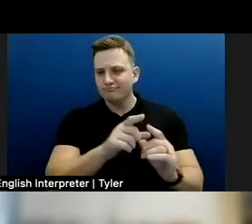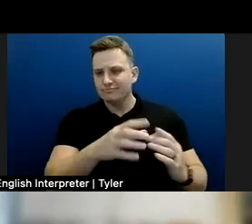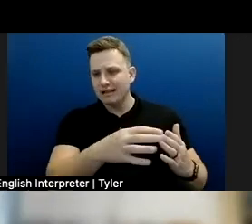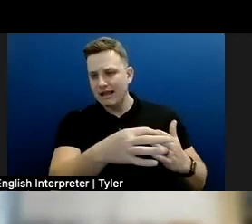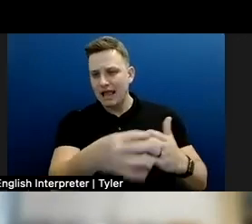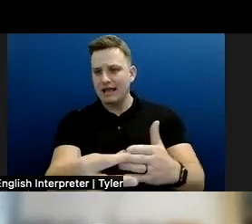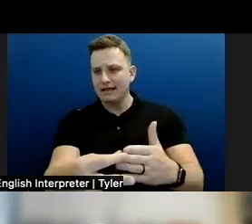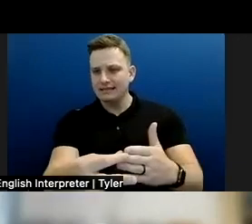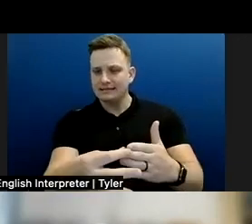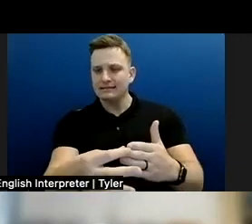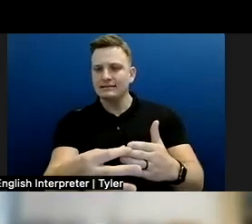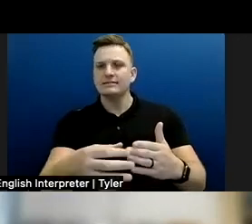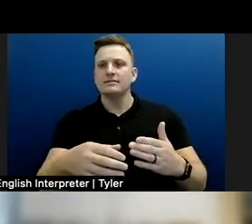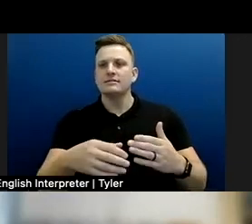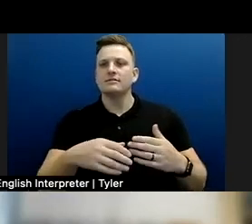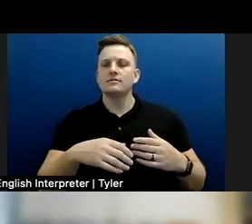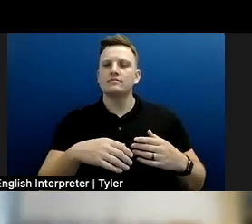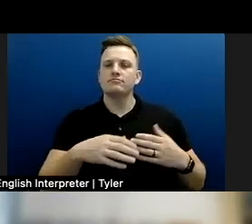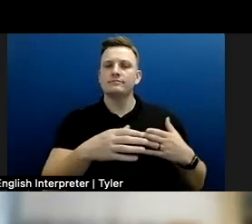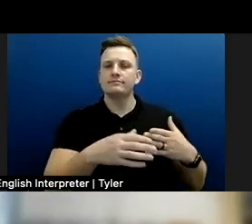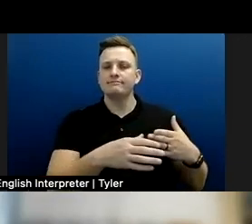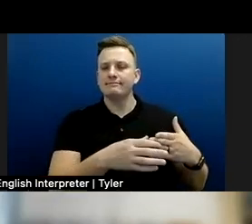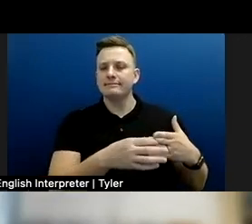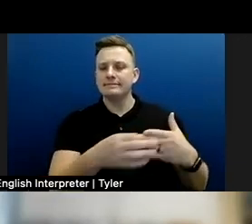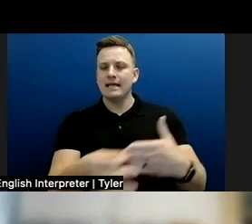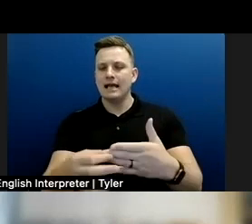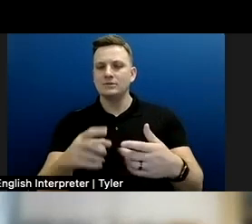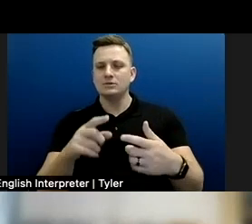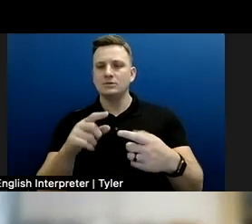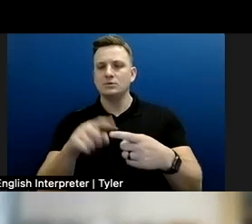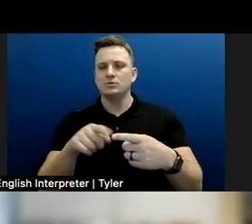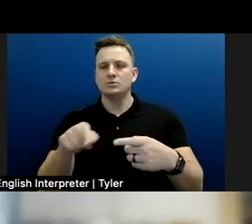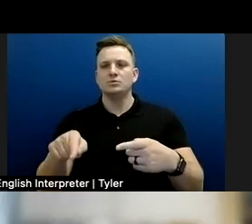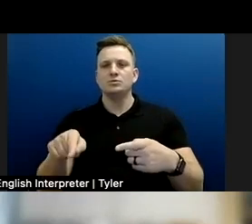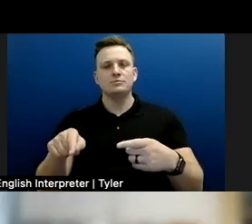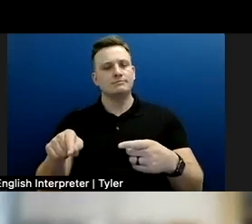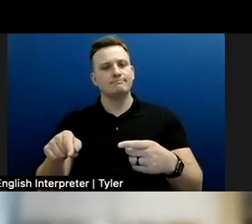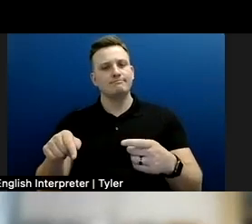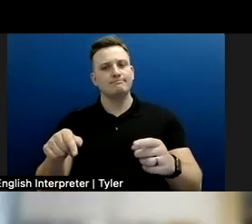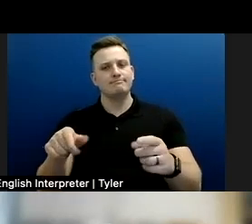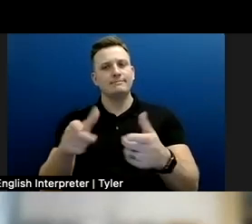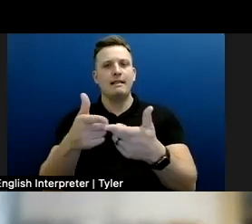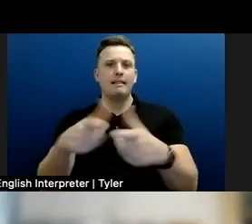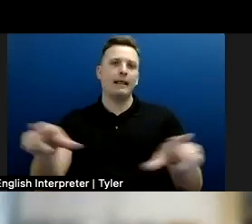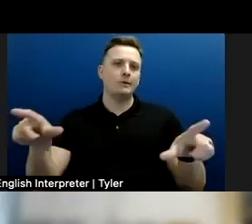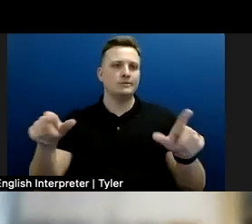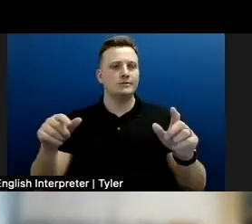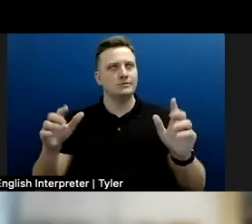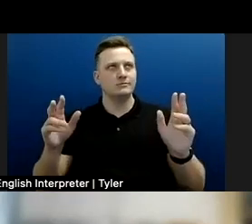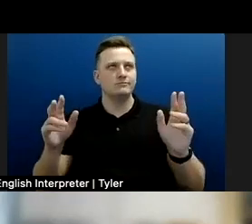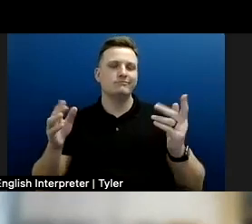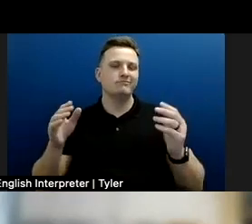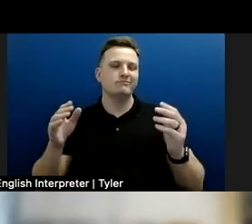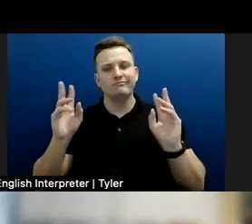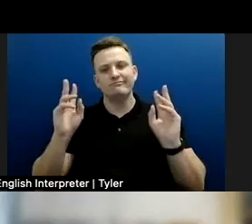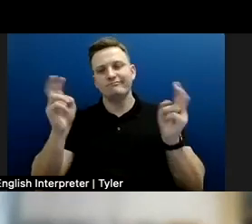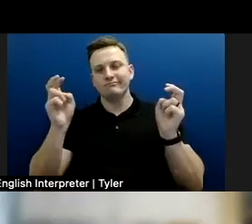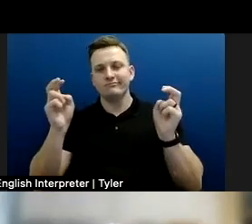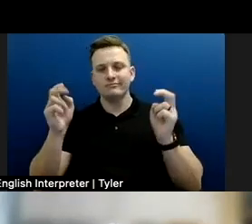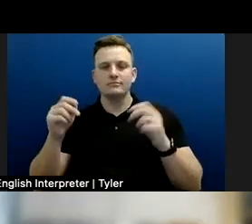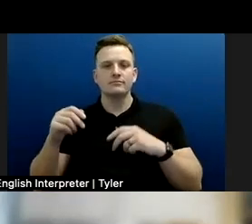deaf-blind towards the language used by the so-called more